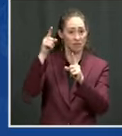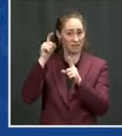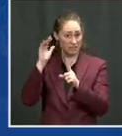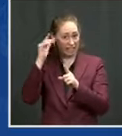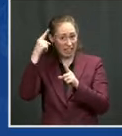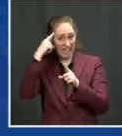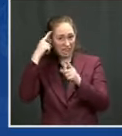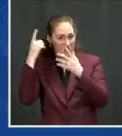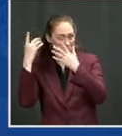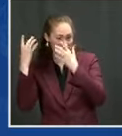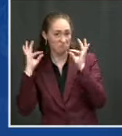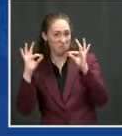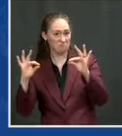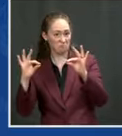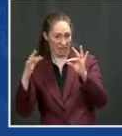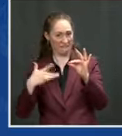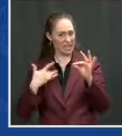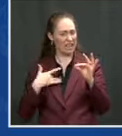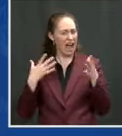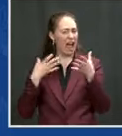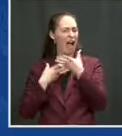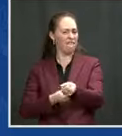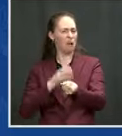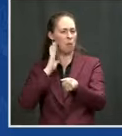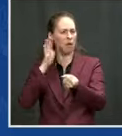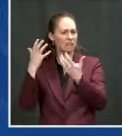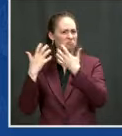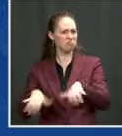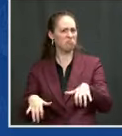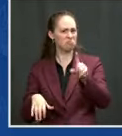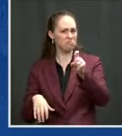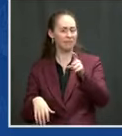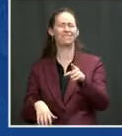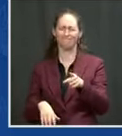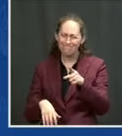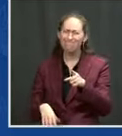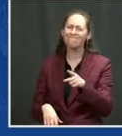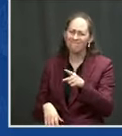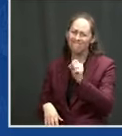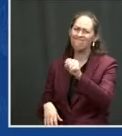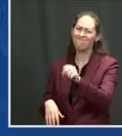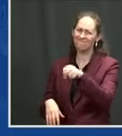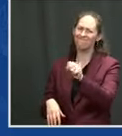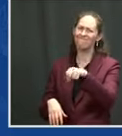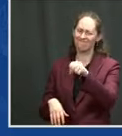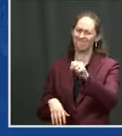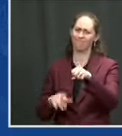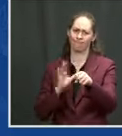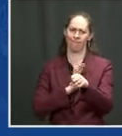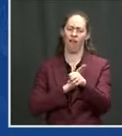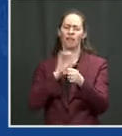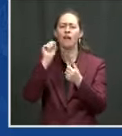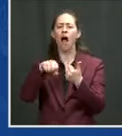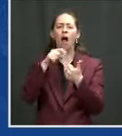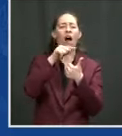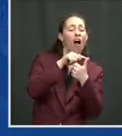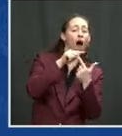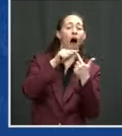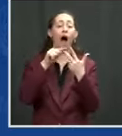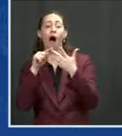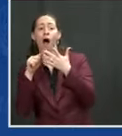do you have any... I think so. We're offering a great spectrum of things. And I think it'll be an incentive to